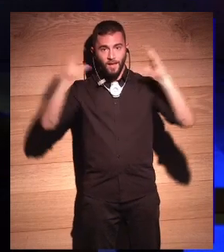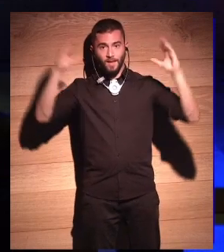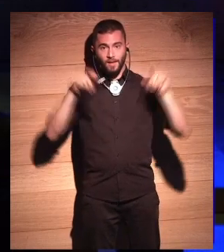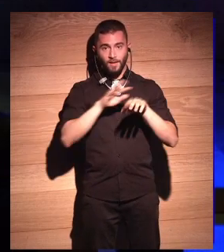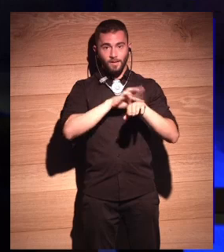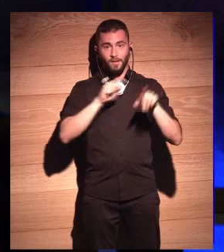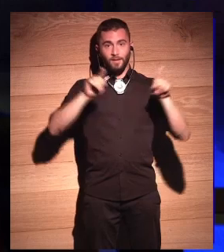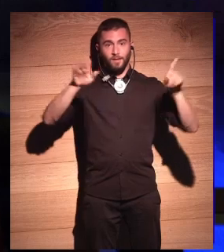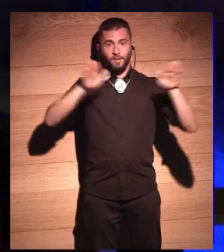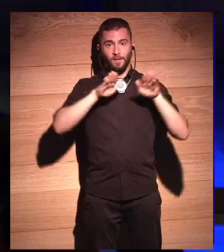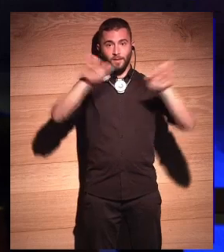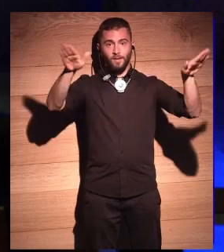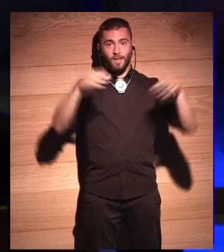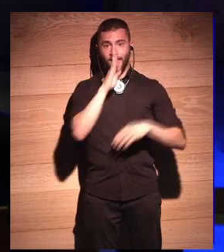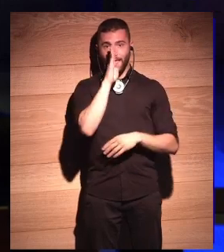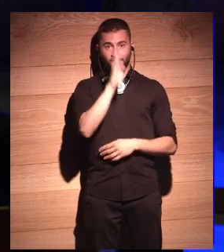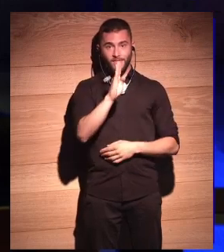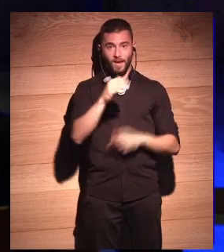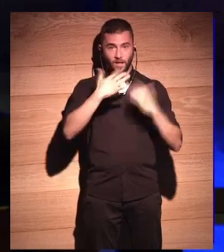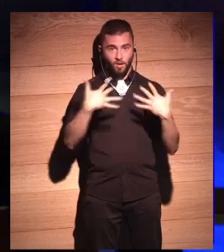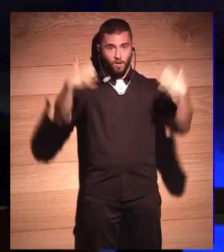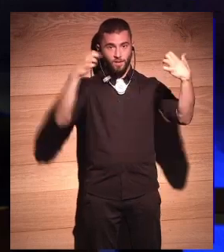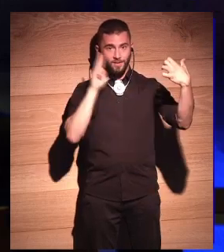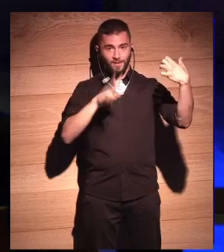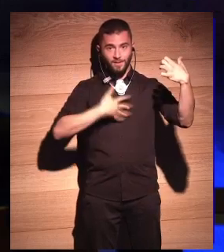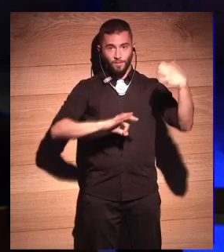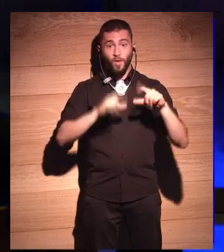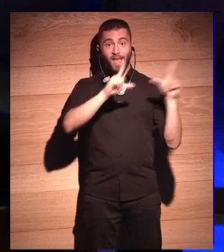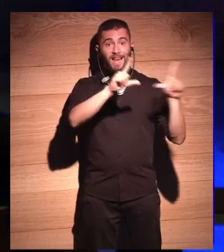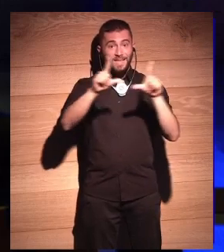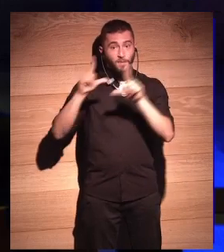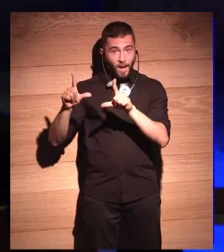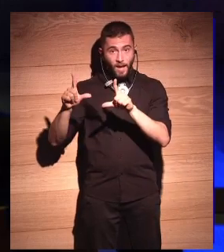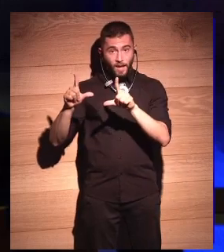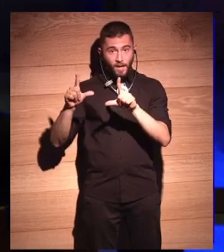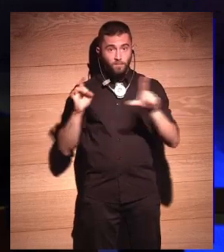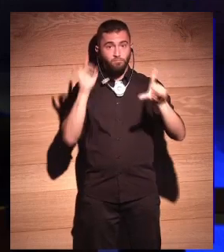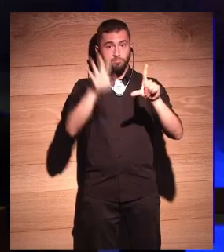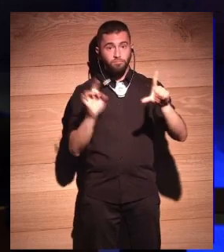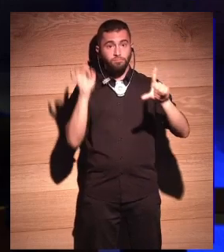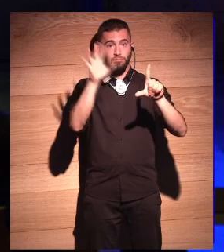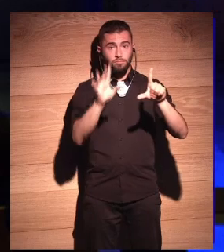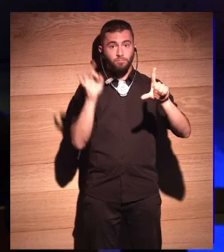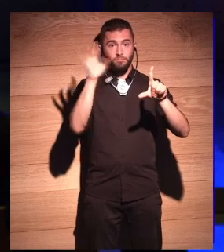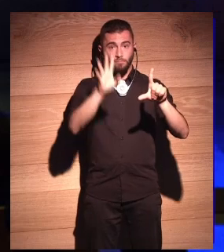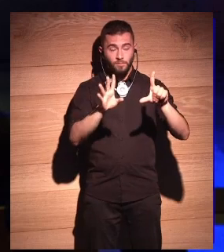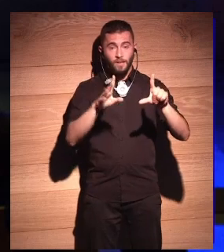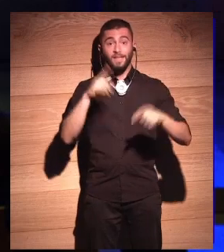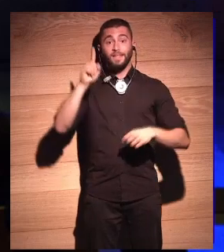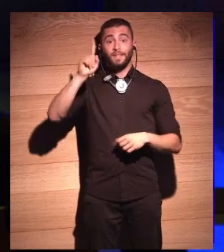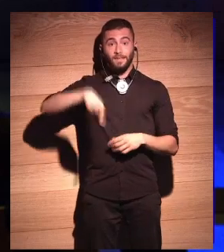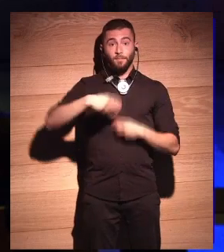while the visuals are projected, but the visuals will also all take place in VR, so they can be watched at a different time, or maybe at the same